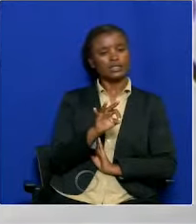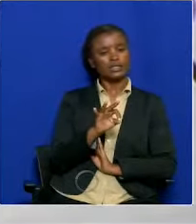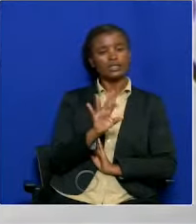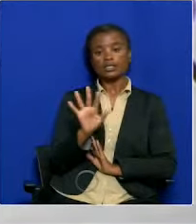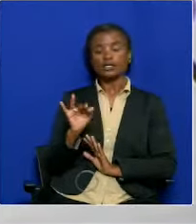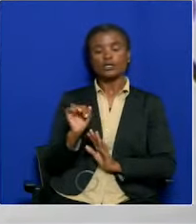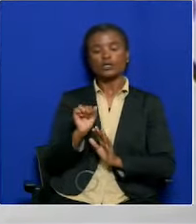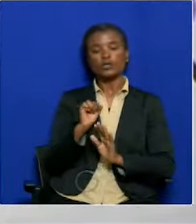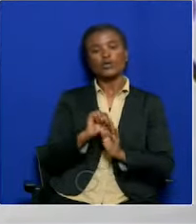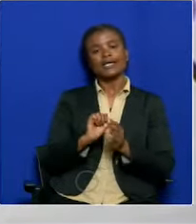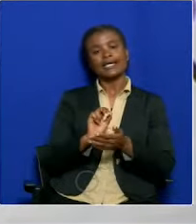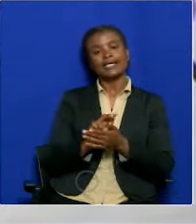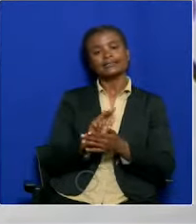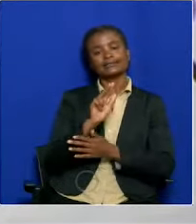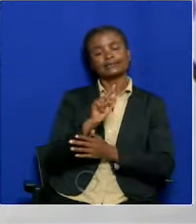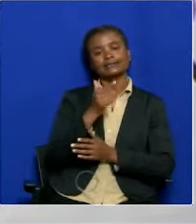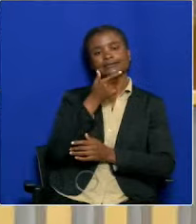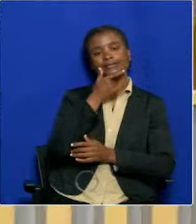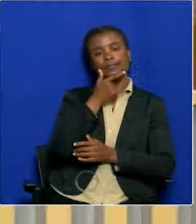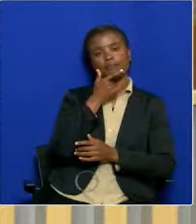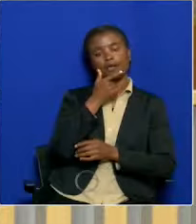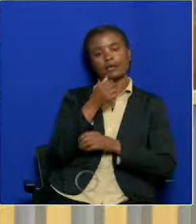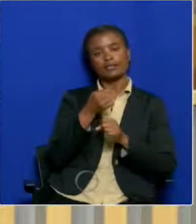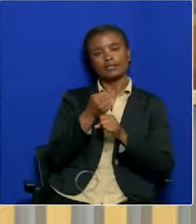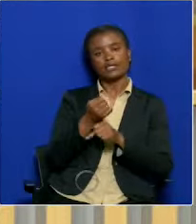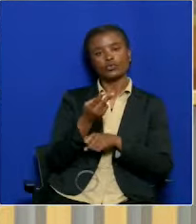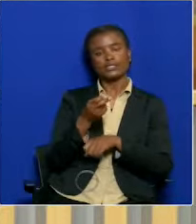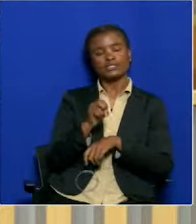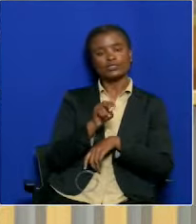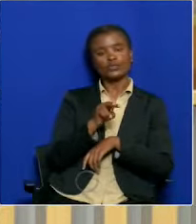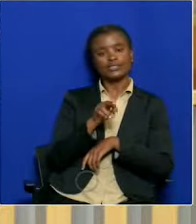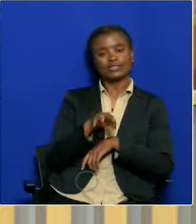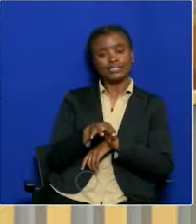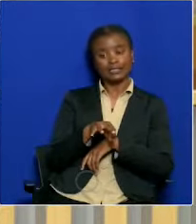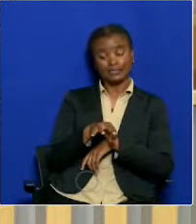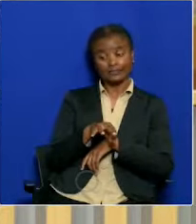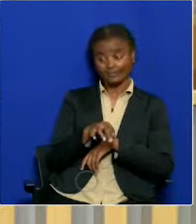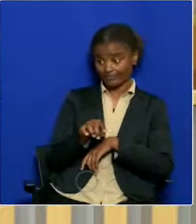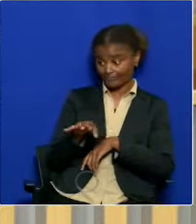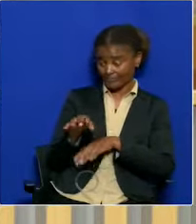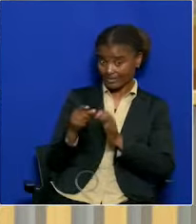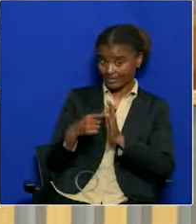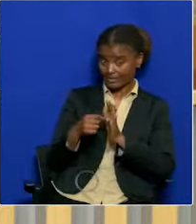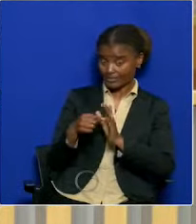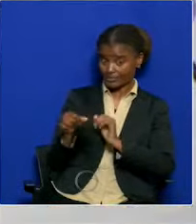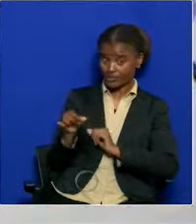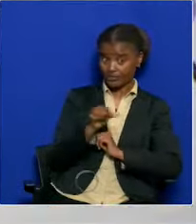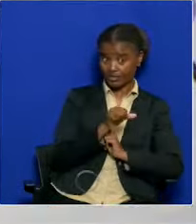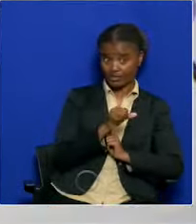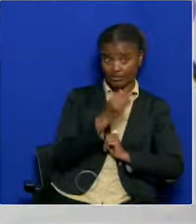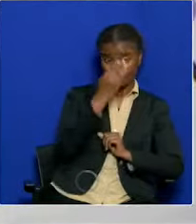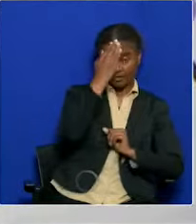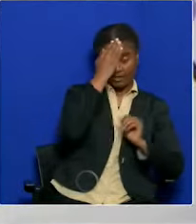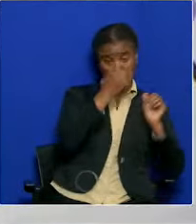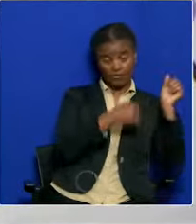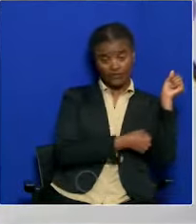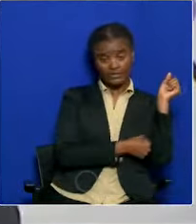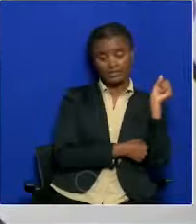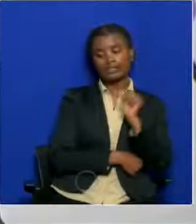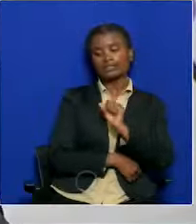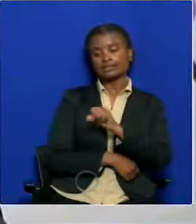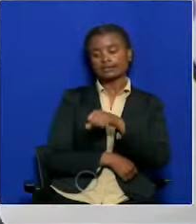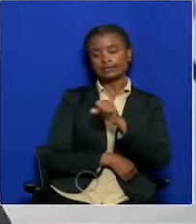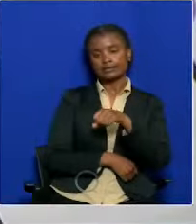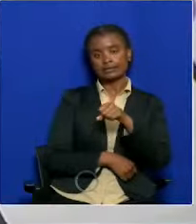2023. Isn't that the date when you returned to head office? Yeah, when I returned. You returned to head office. Yeah, in to